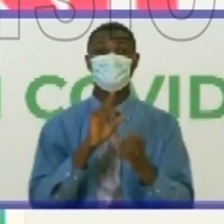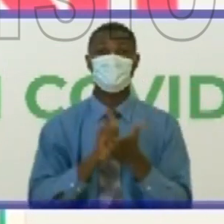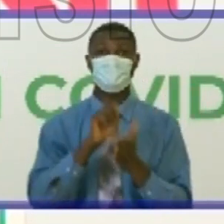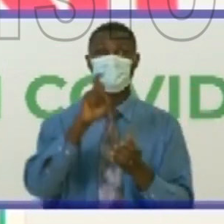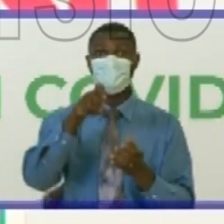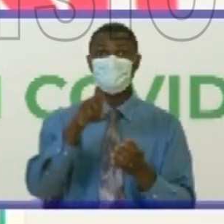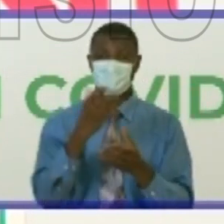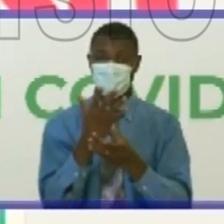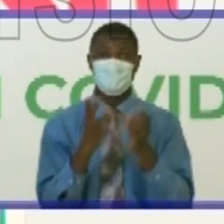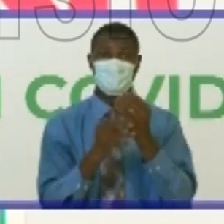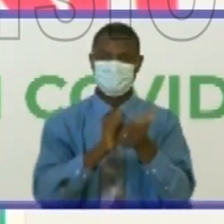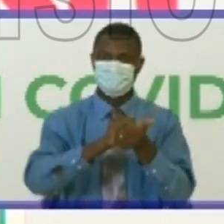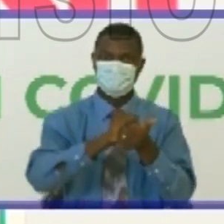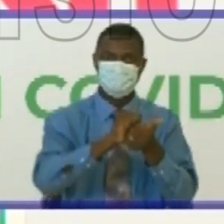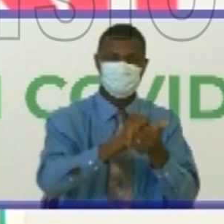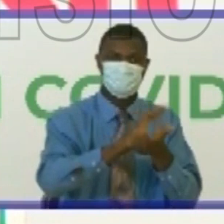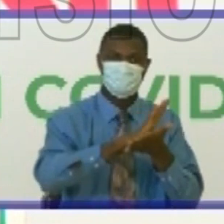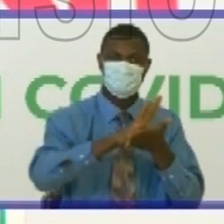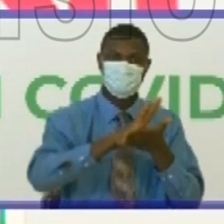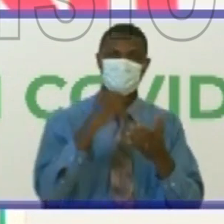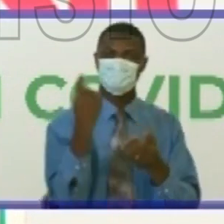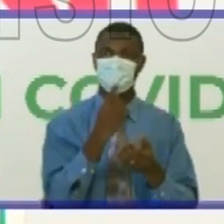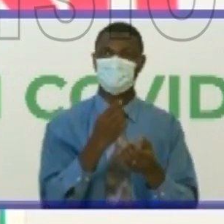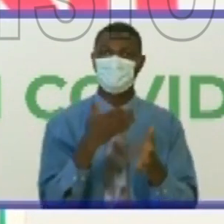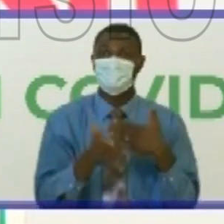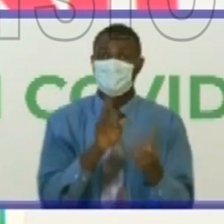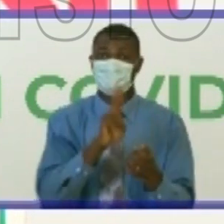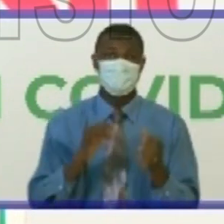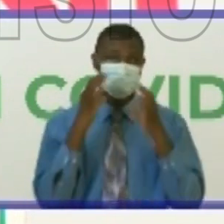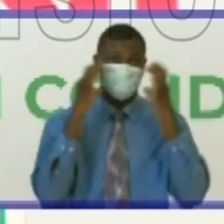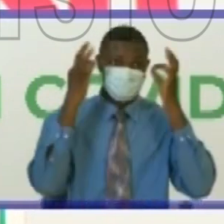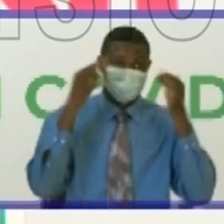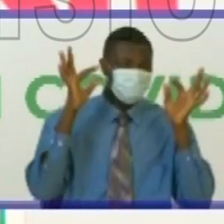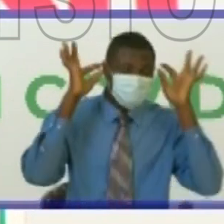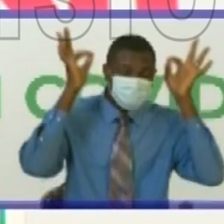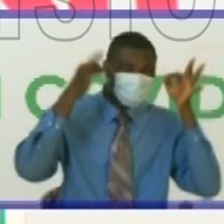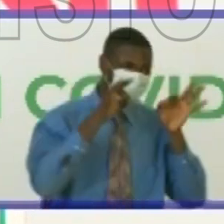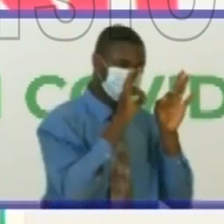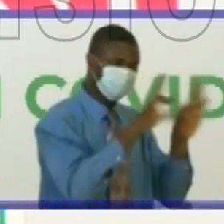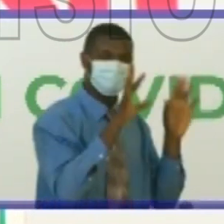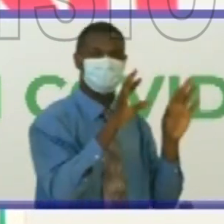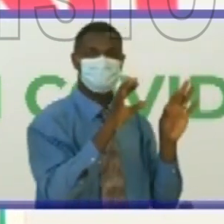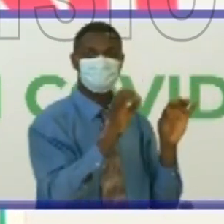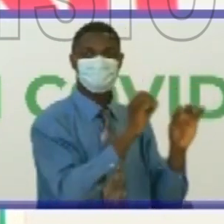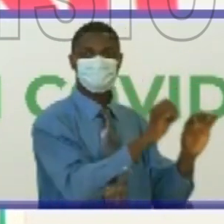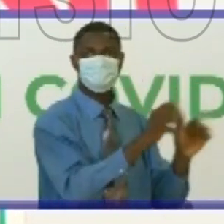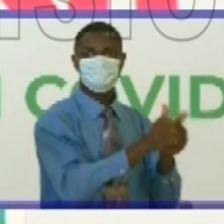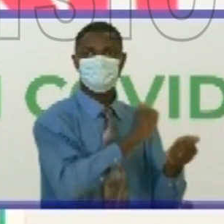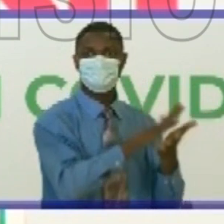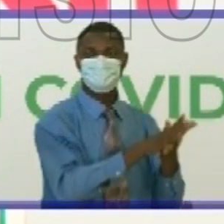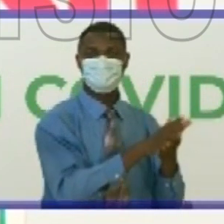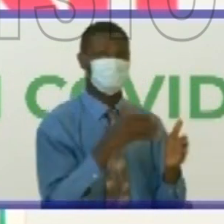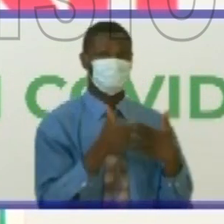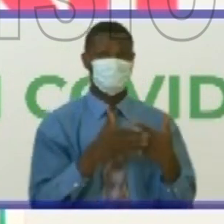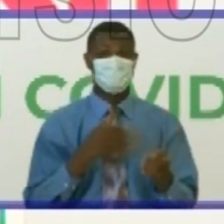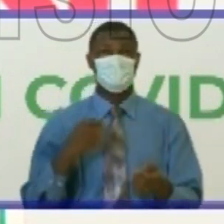hands thoroughly and safely dispose used masks upon returning home. There's no doubt the reopening